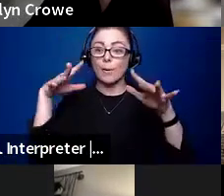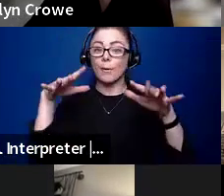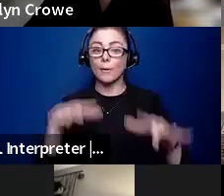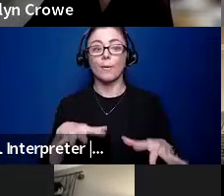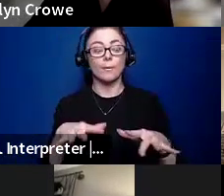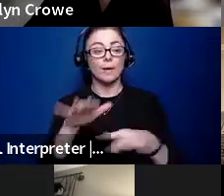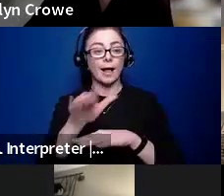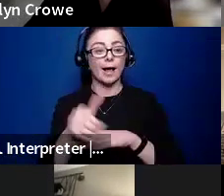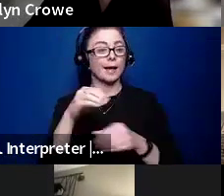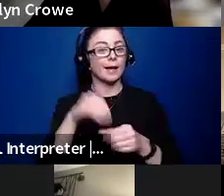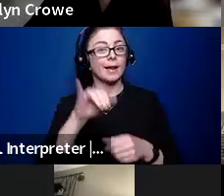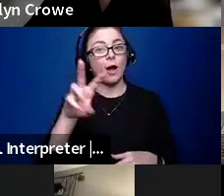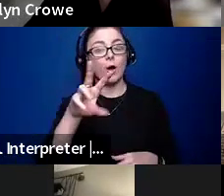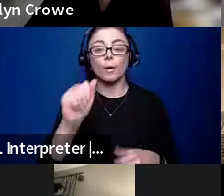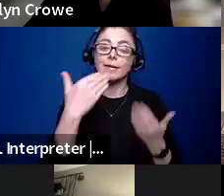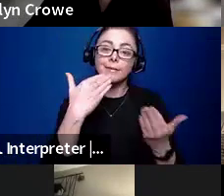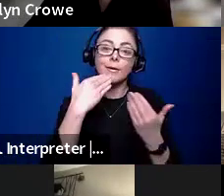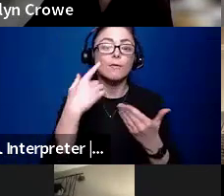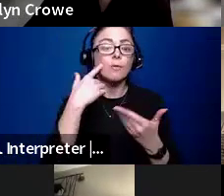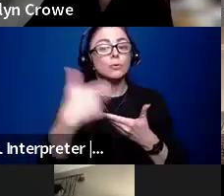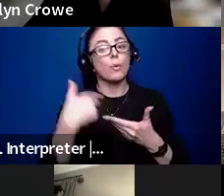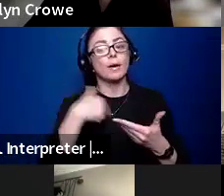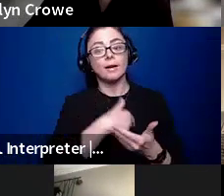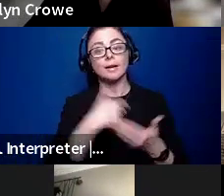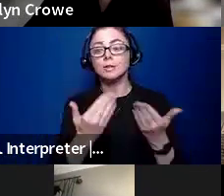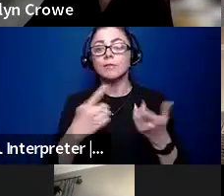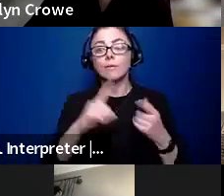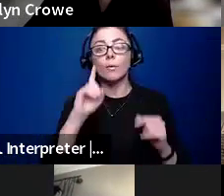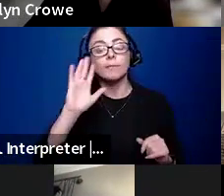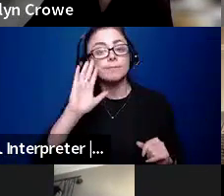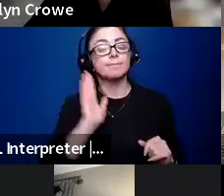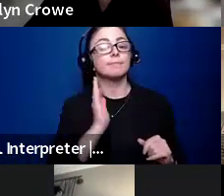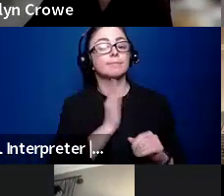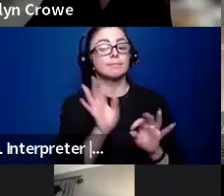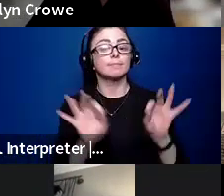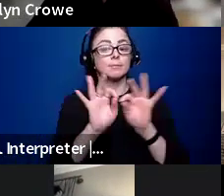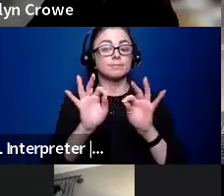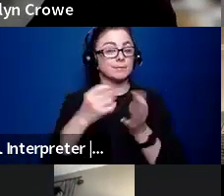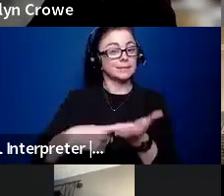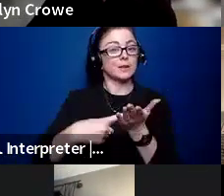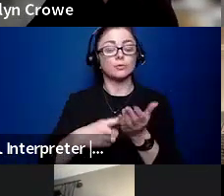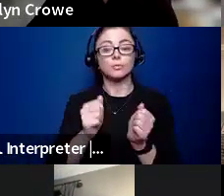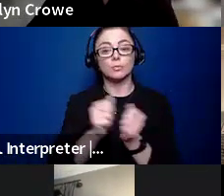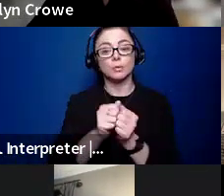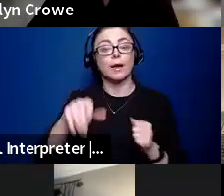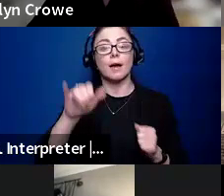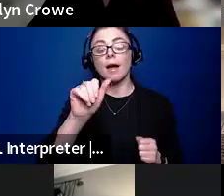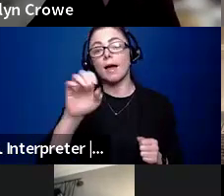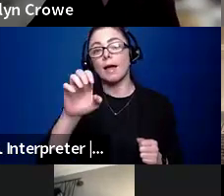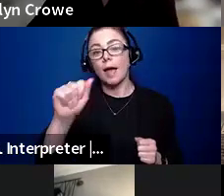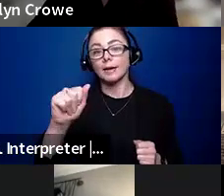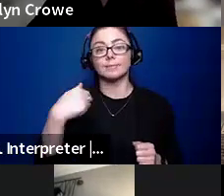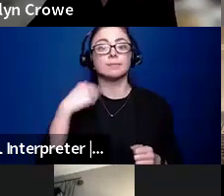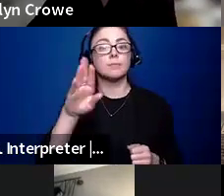our important discussion on AEAs. I'm Brooke Lovelace, the Executive Director of the Iowa Developmental